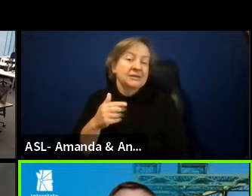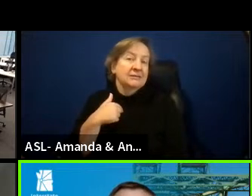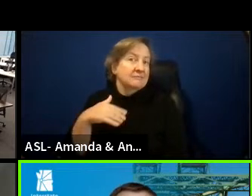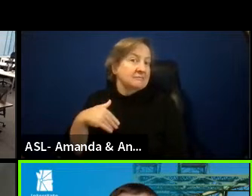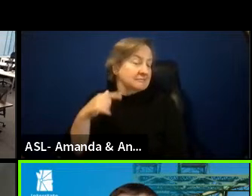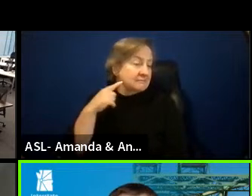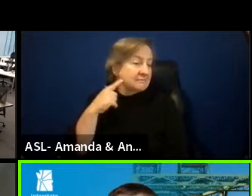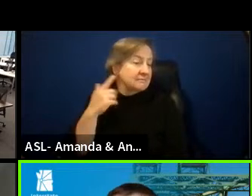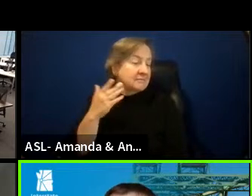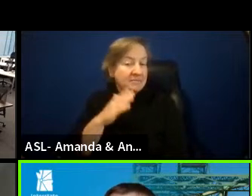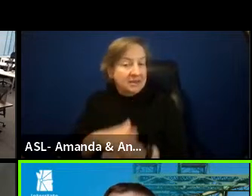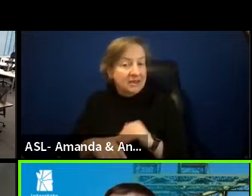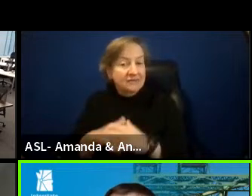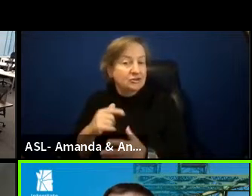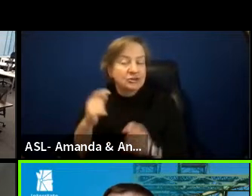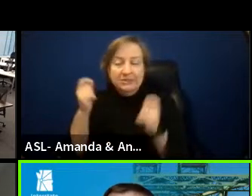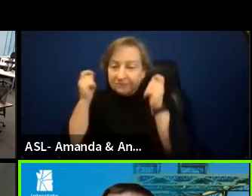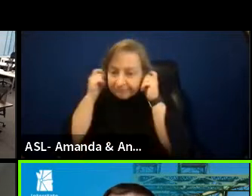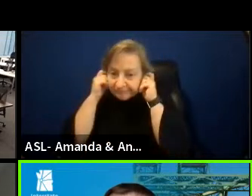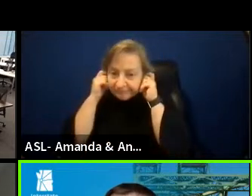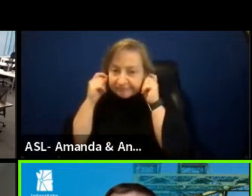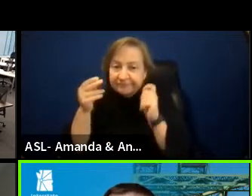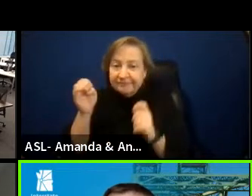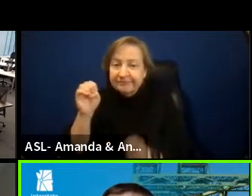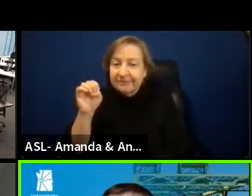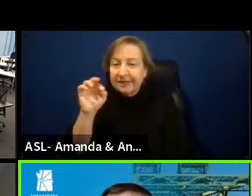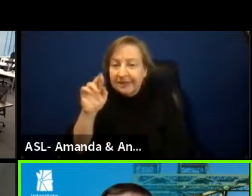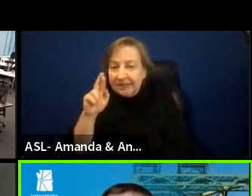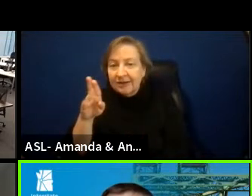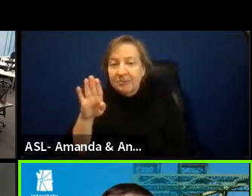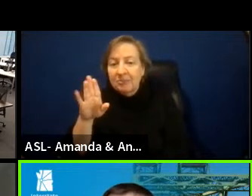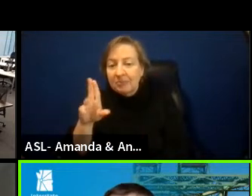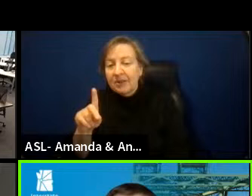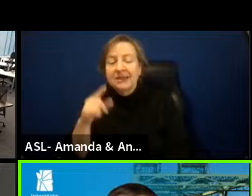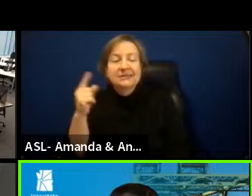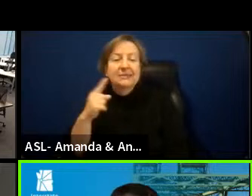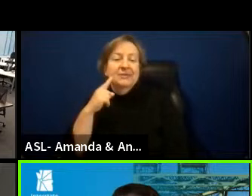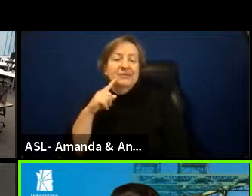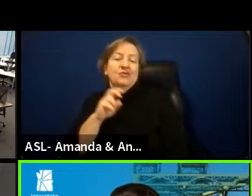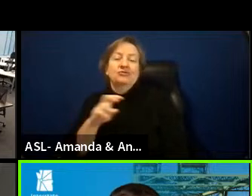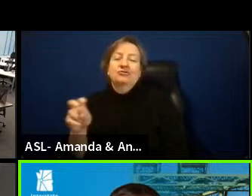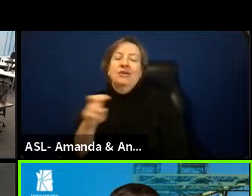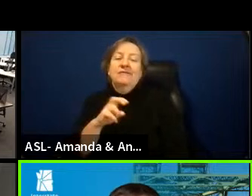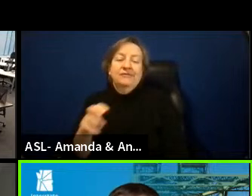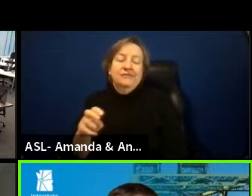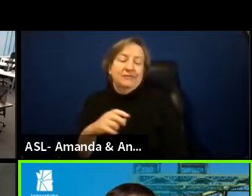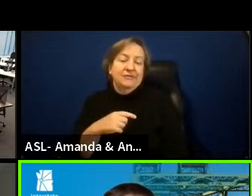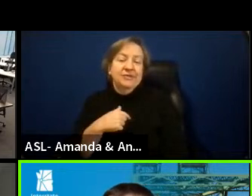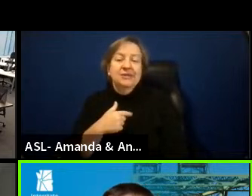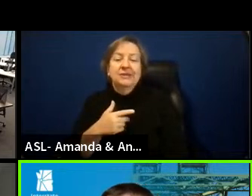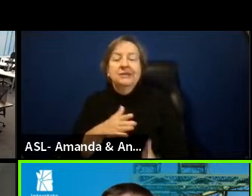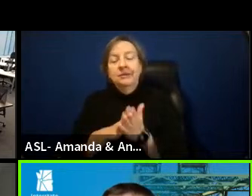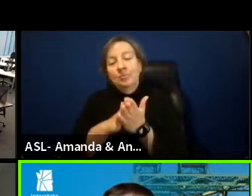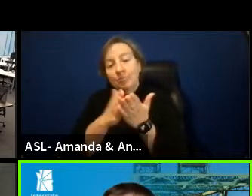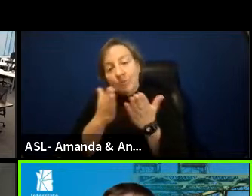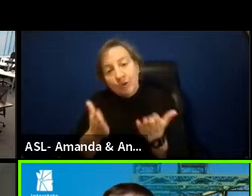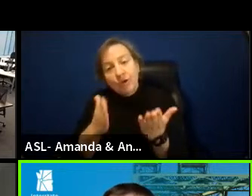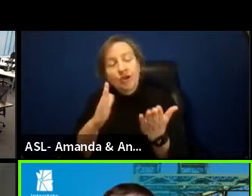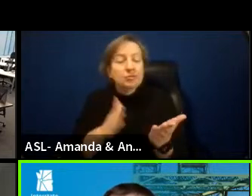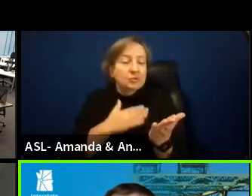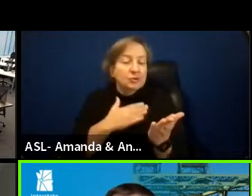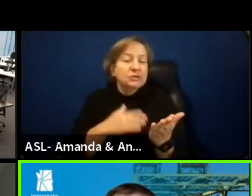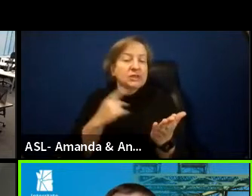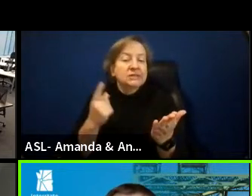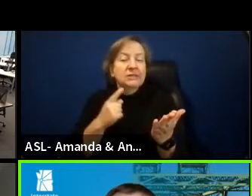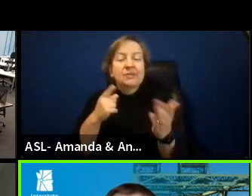maybe comfort is just earbuds or something for travel. Being able to kind of sink into a book or music whenever we're